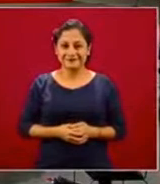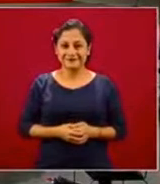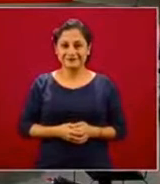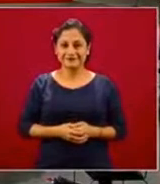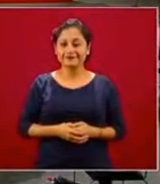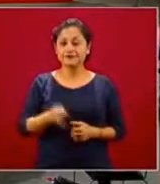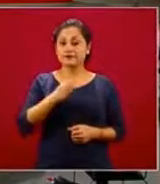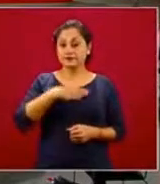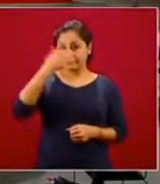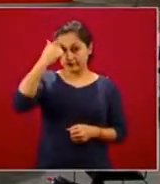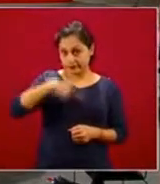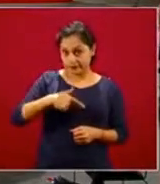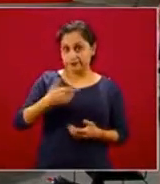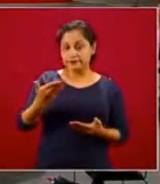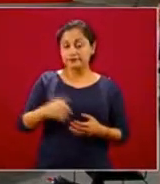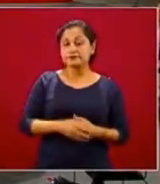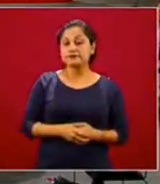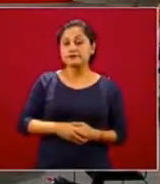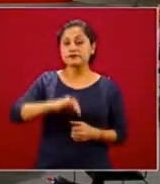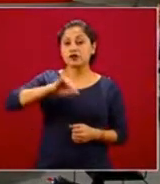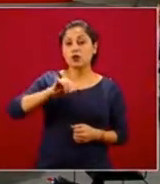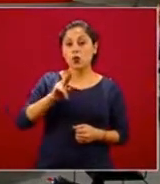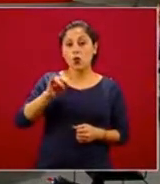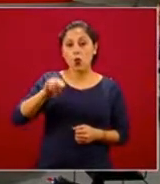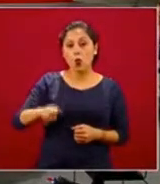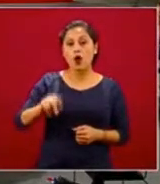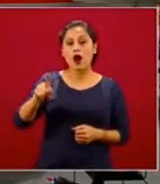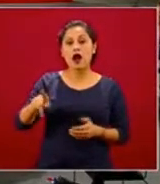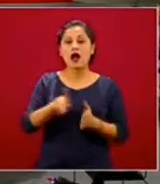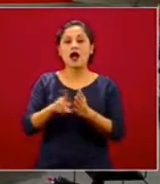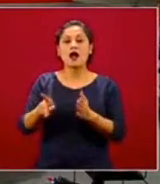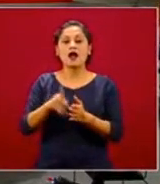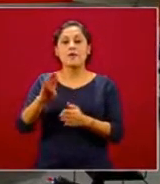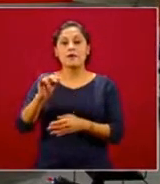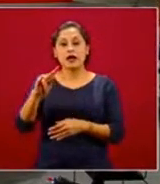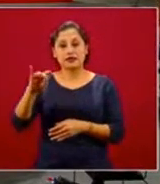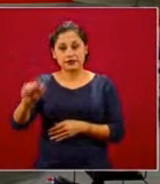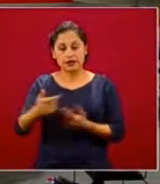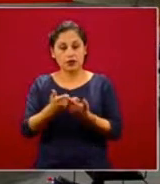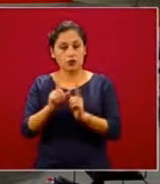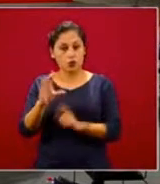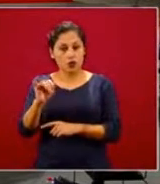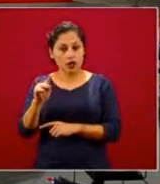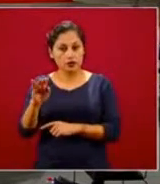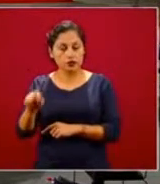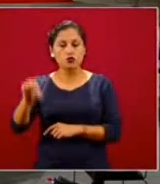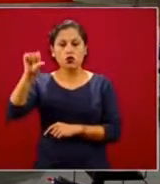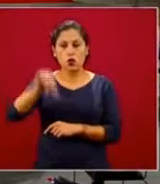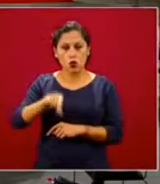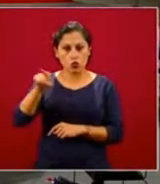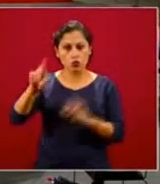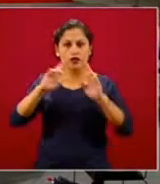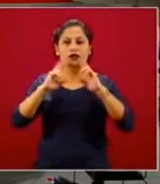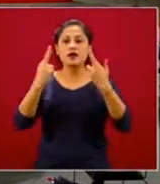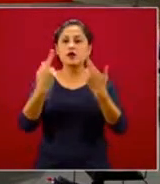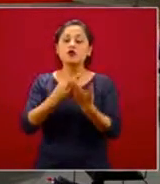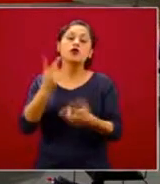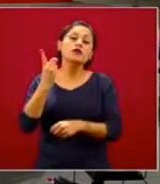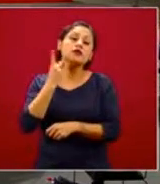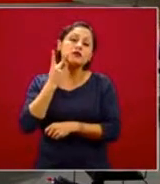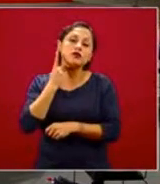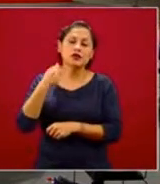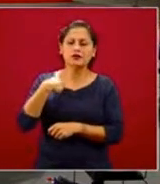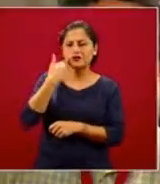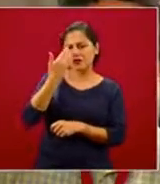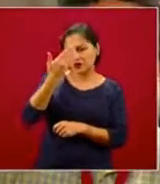Muy buenas noches. Rápidamente, Juan Hernández del periódico Basta y de Grupo Cantón. Good evening. I'm Juan